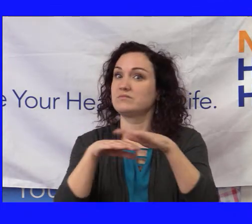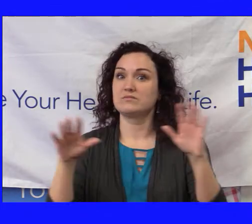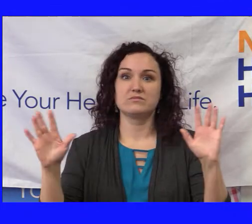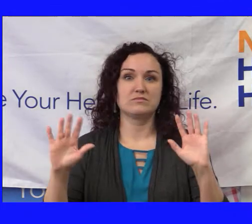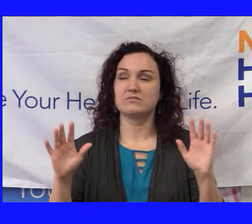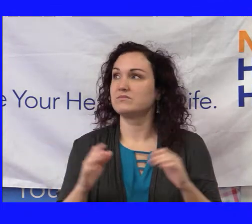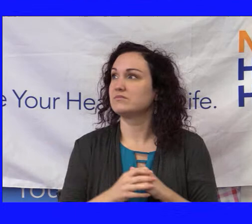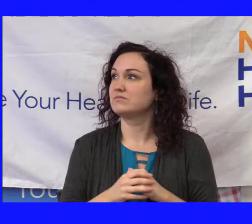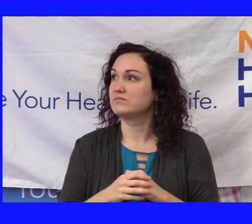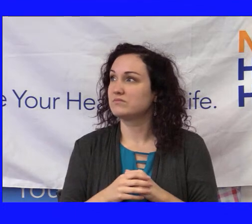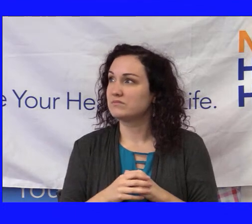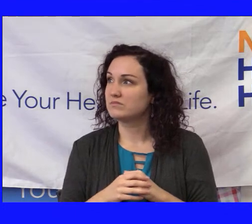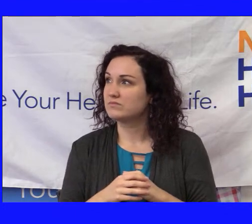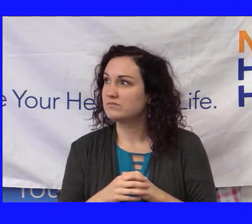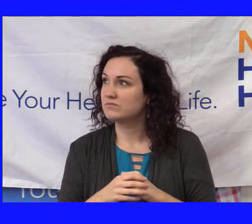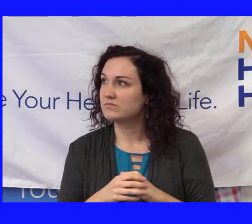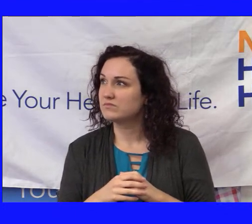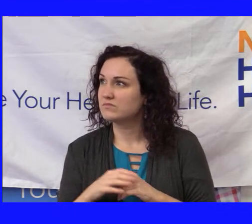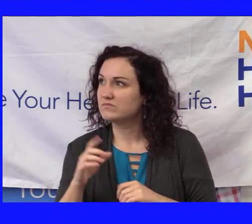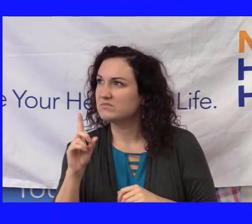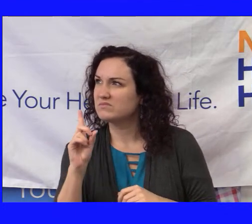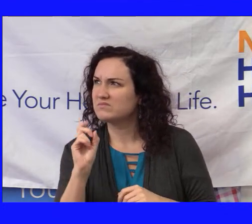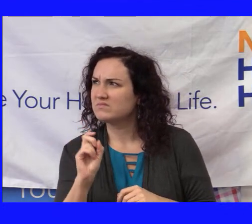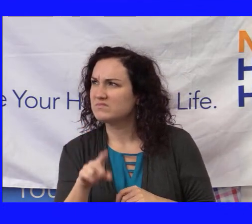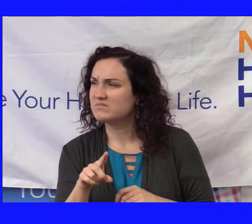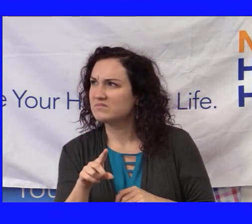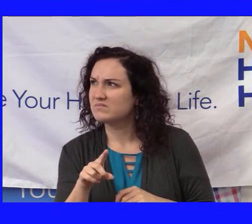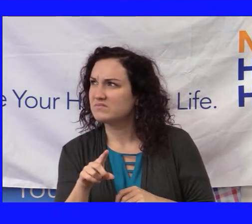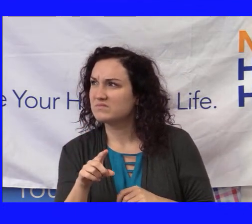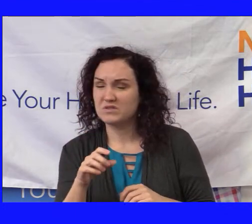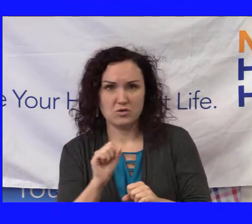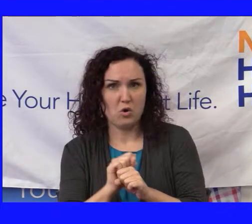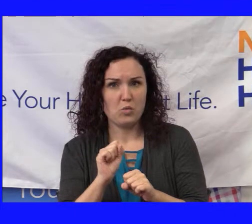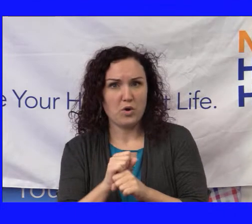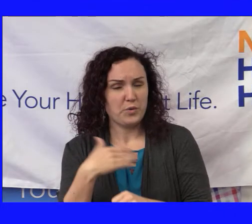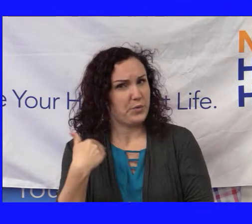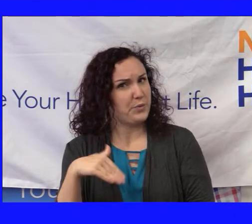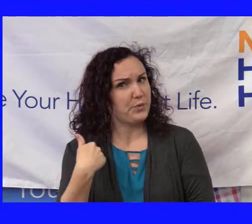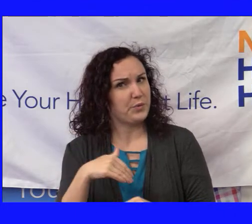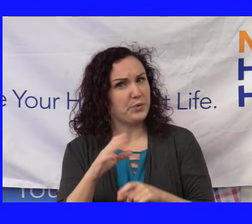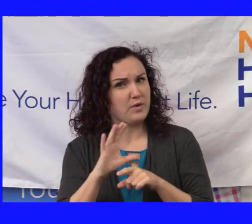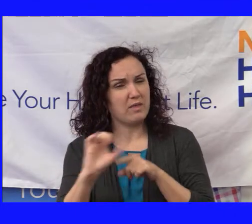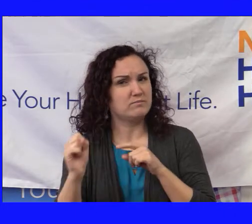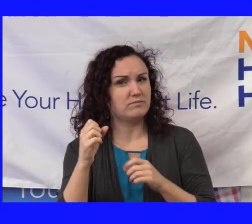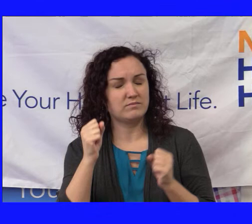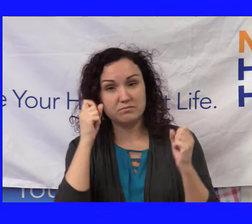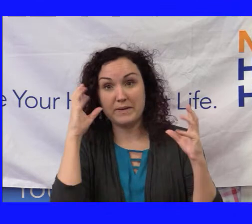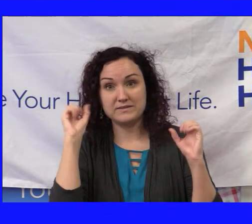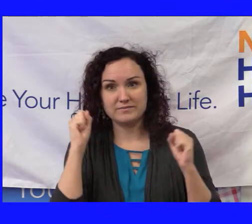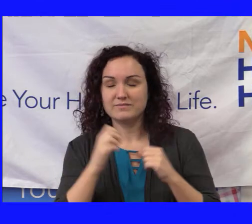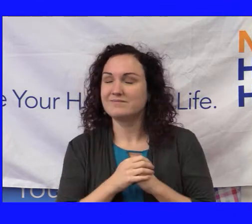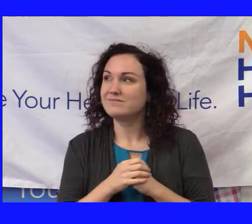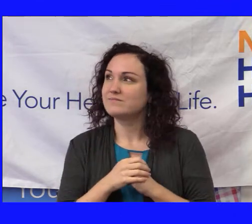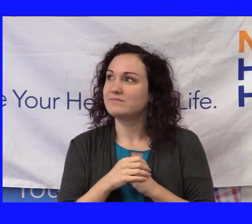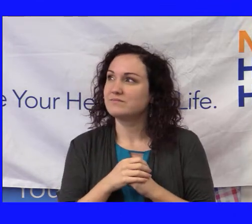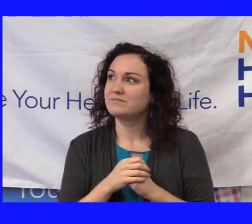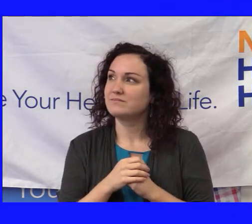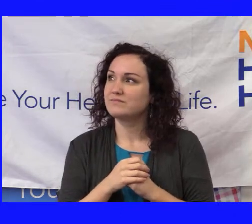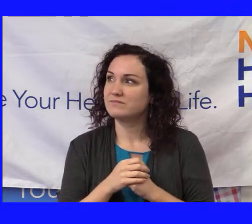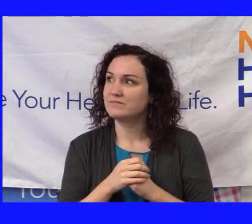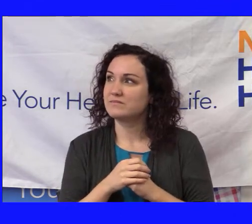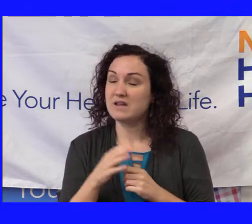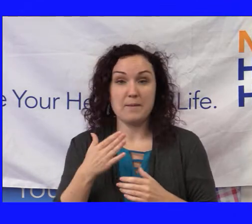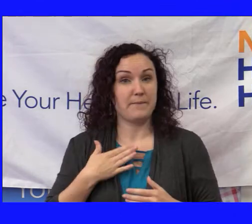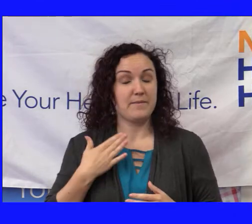below on the line. I would like to say that the work is tremendous. I'm particularly happy to